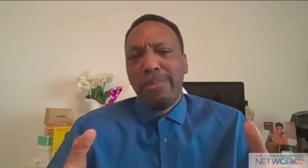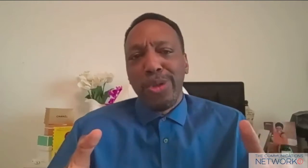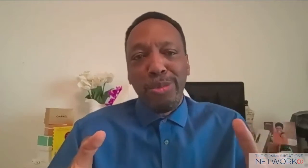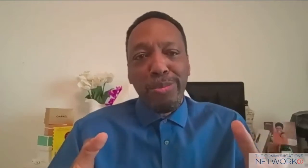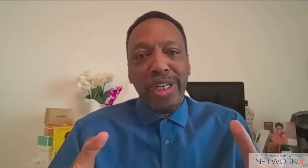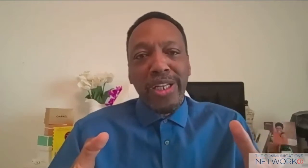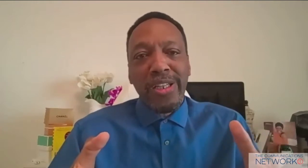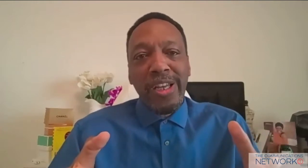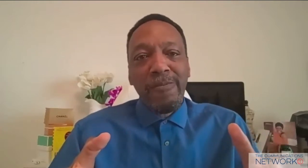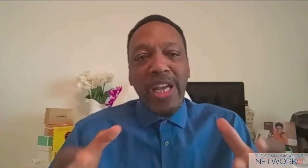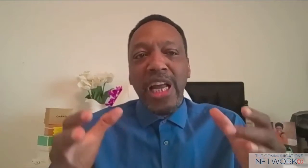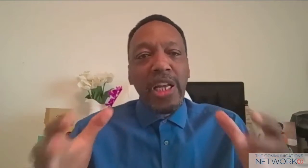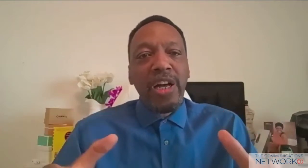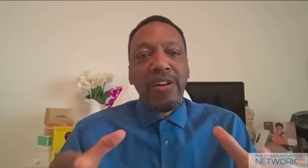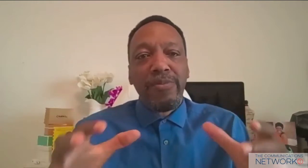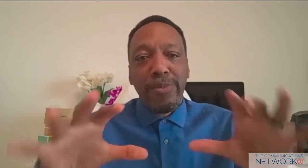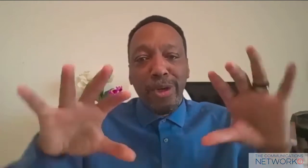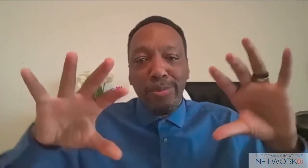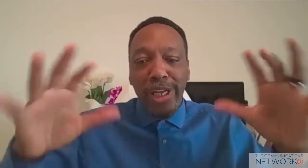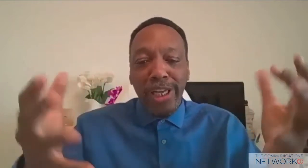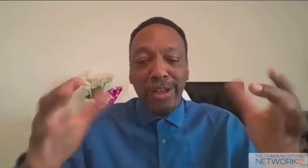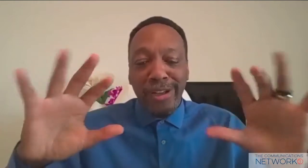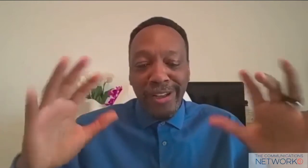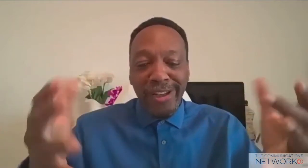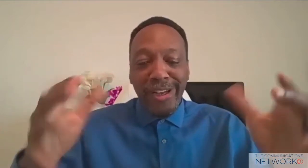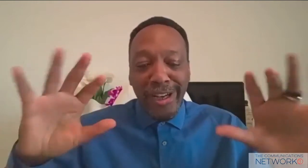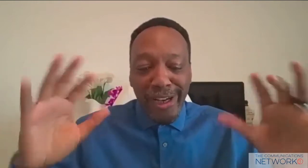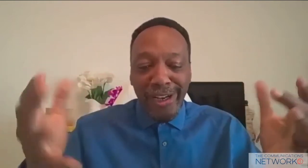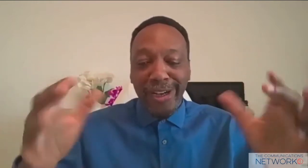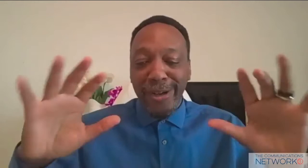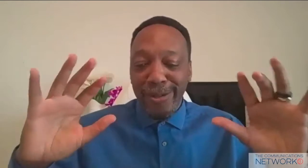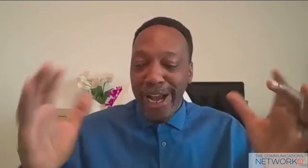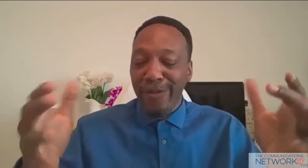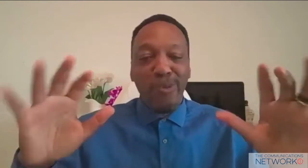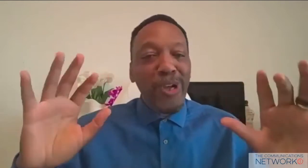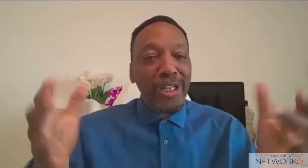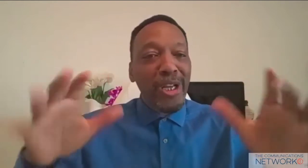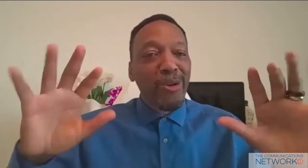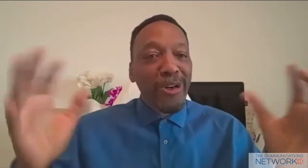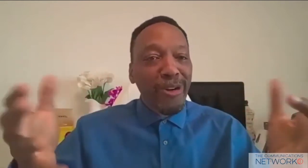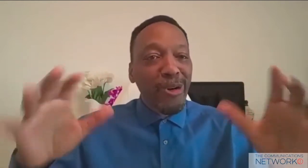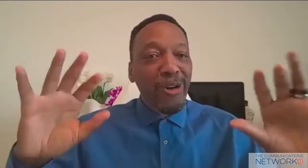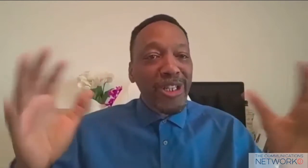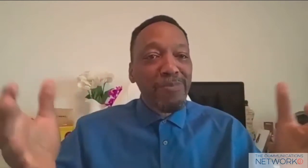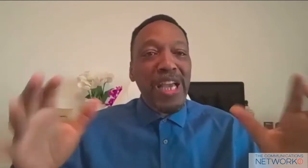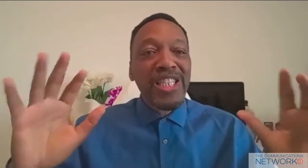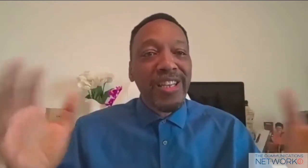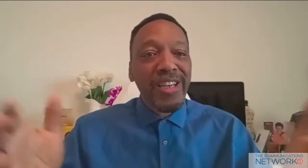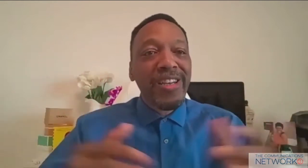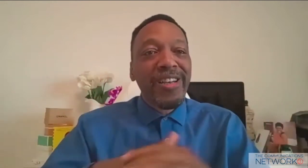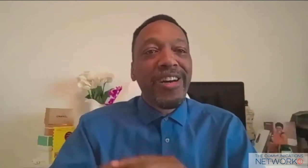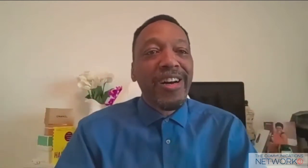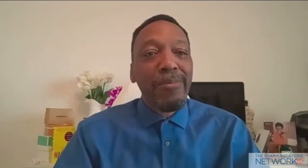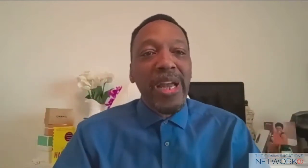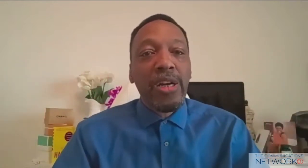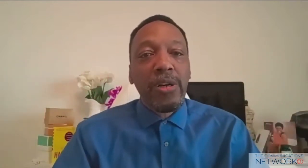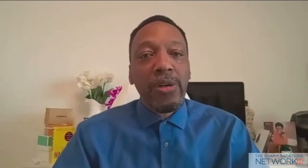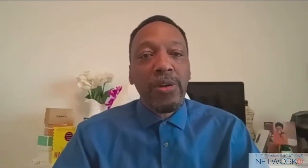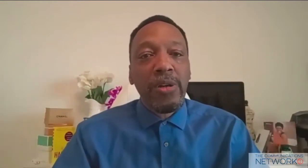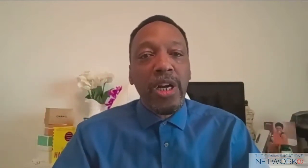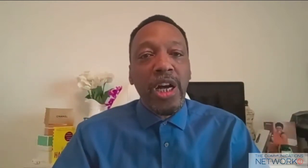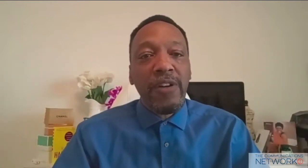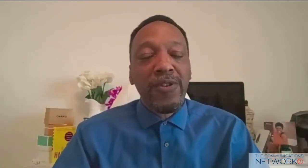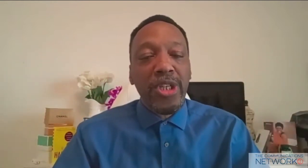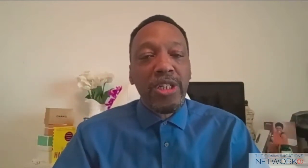genuinely humble human beings. And I love, being kind of a ringleader or a space